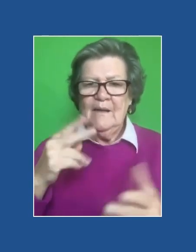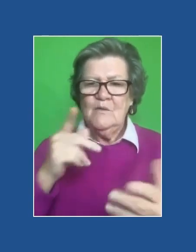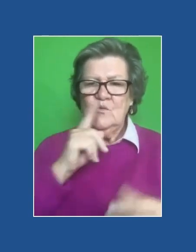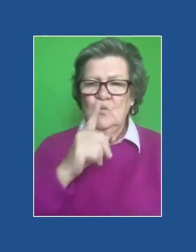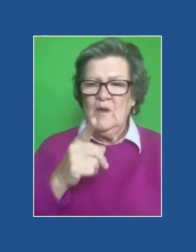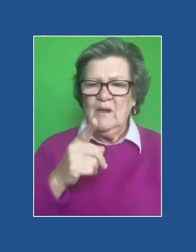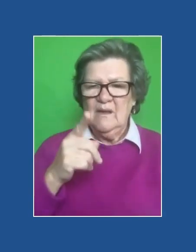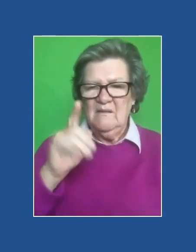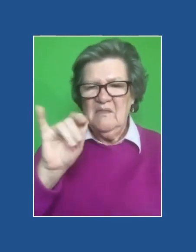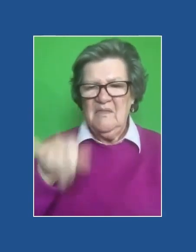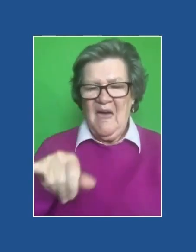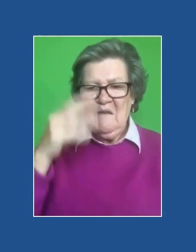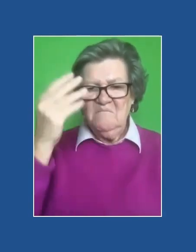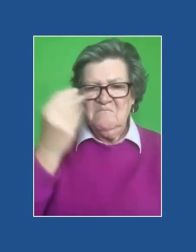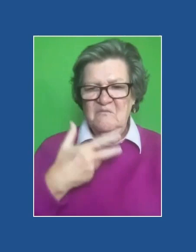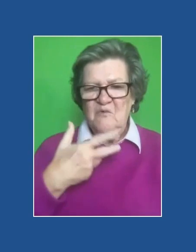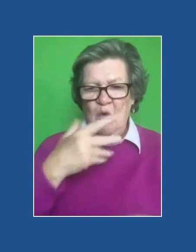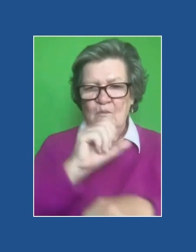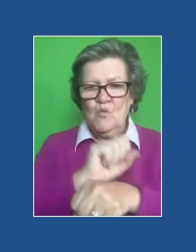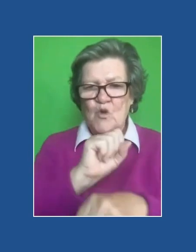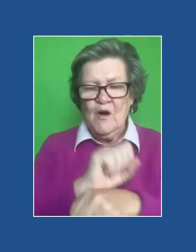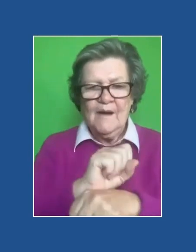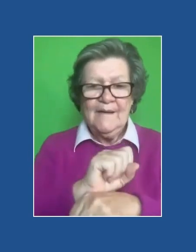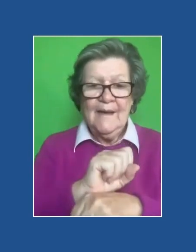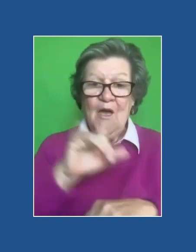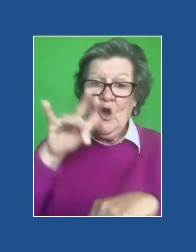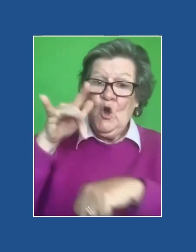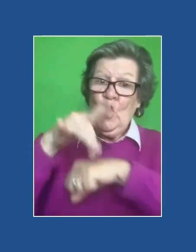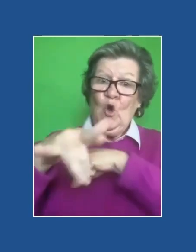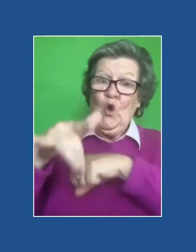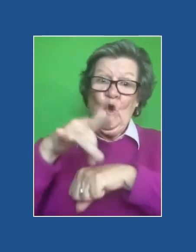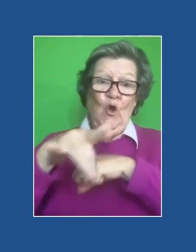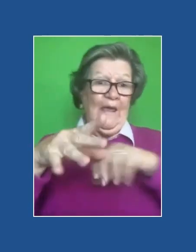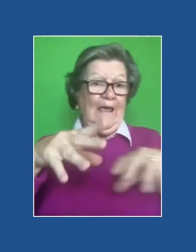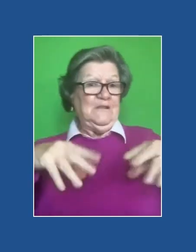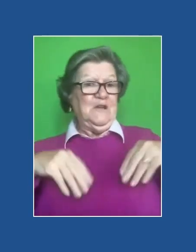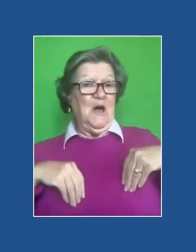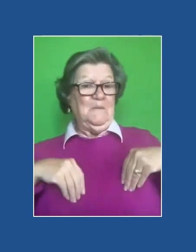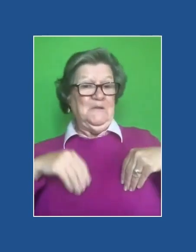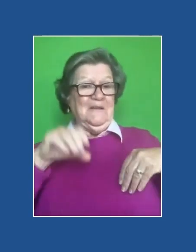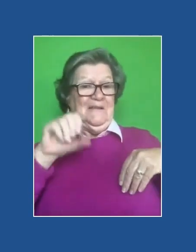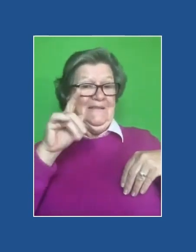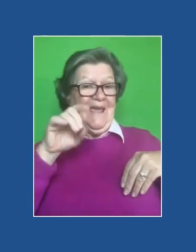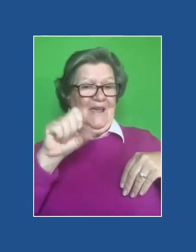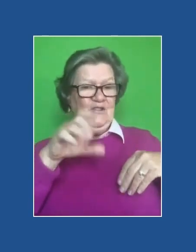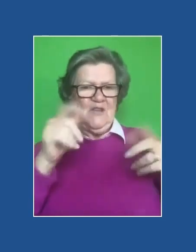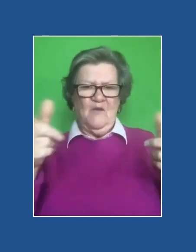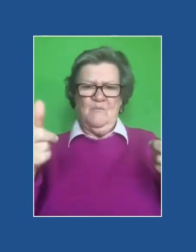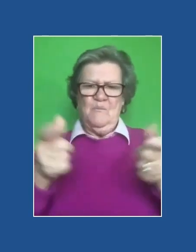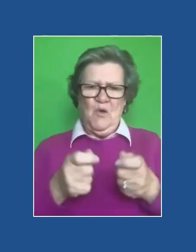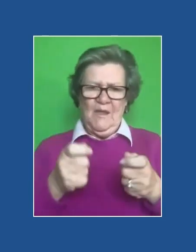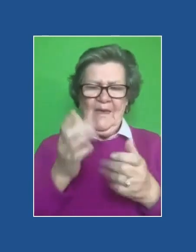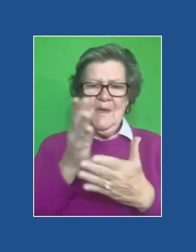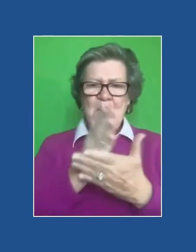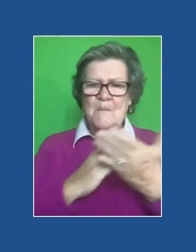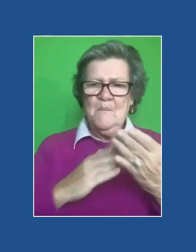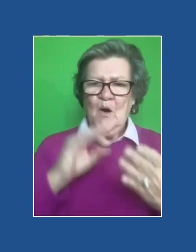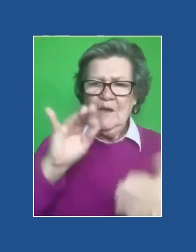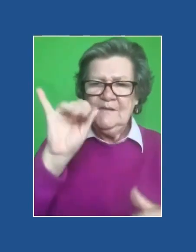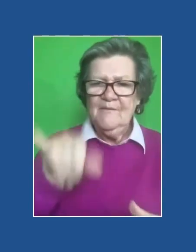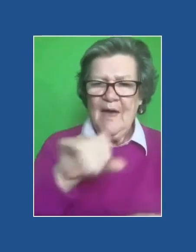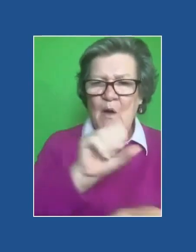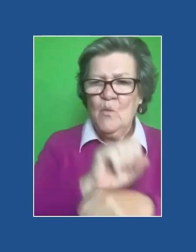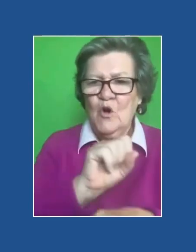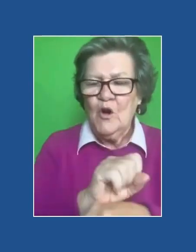work. I should say that we are in the early adoption stages in our program of pulling in elements of MBC into our work.